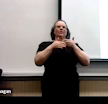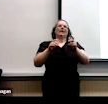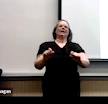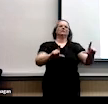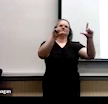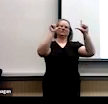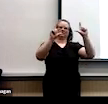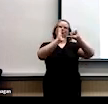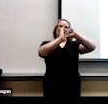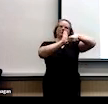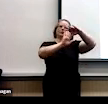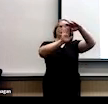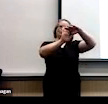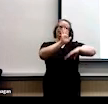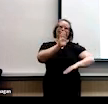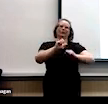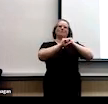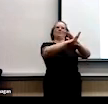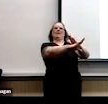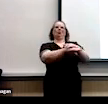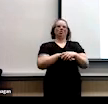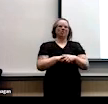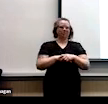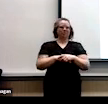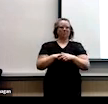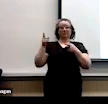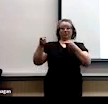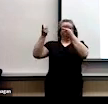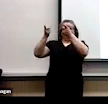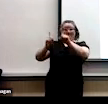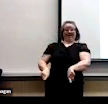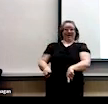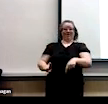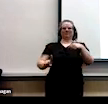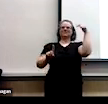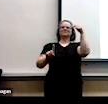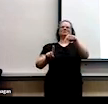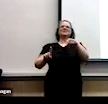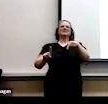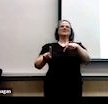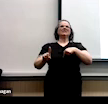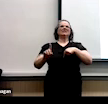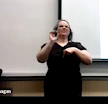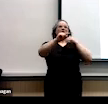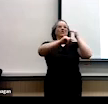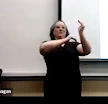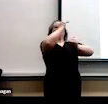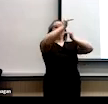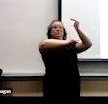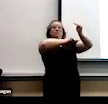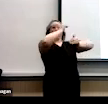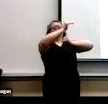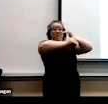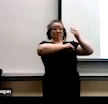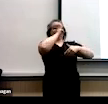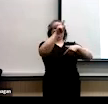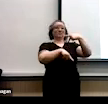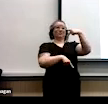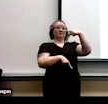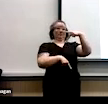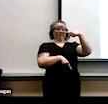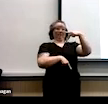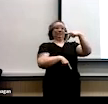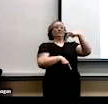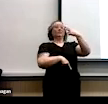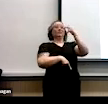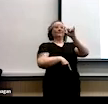community resources once they're discharged from peds. So this came up in a specific survey that we did of adult physiatrists. Why don't you see more patients who have these problems? You